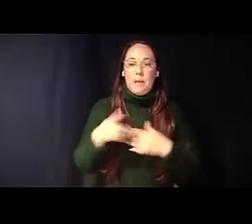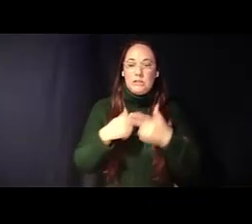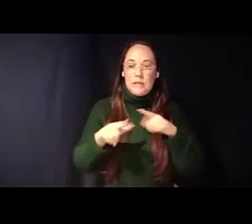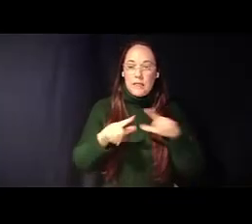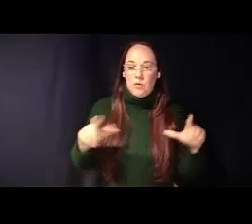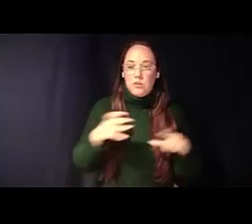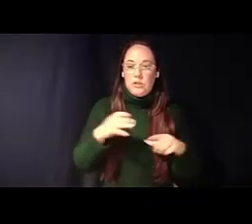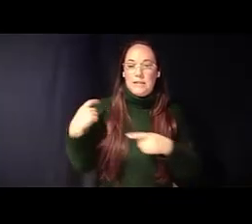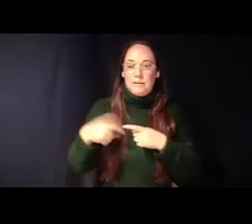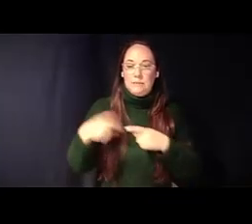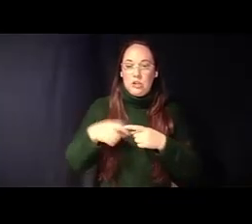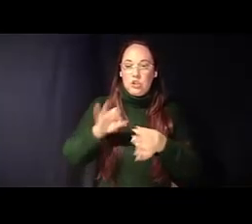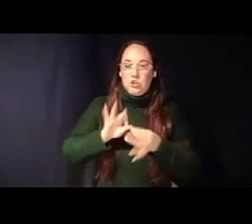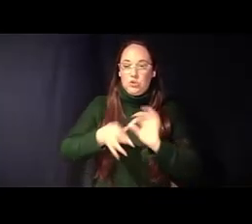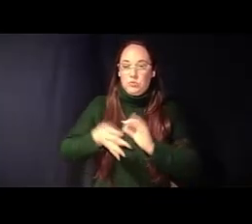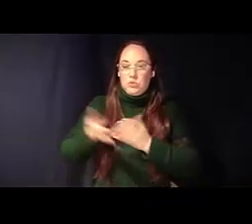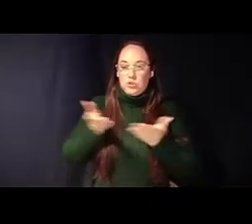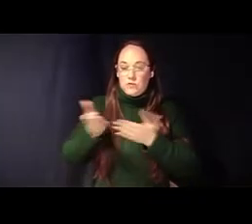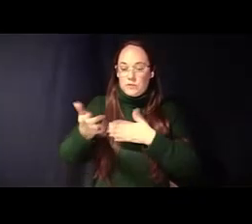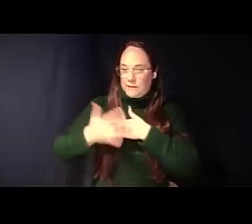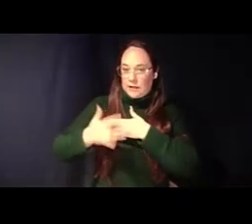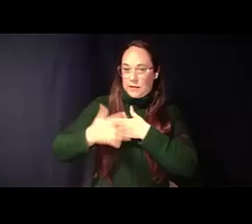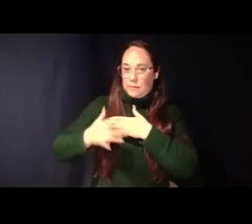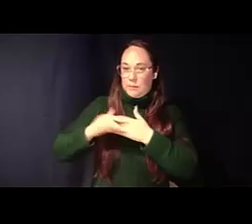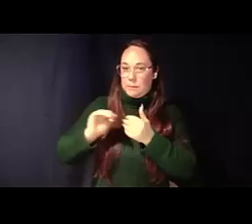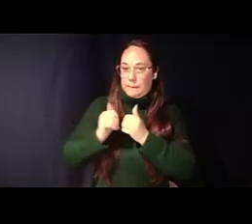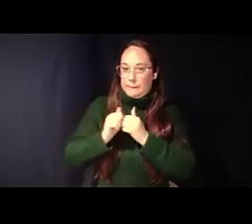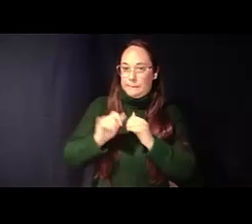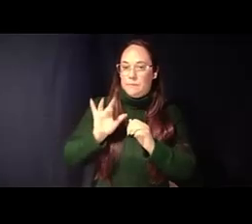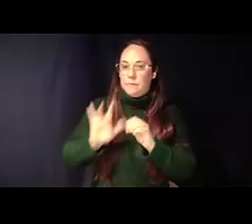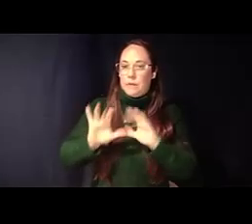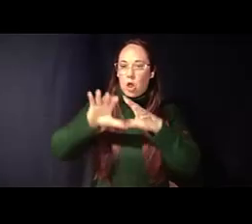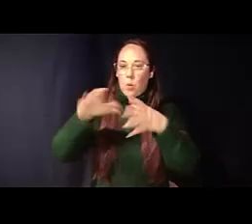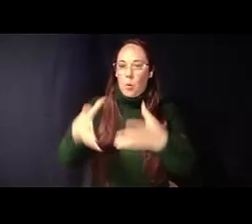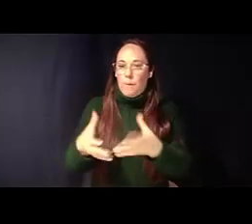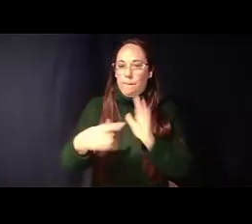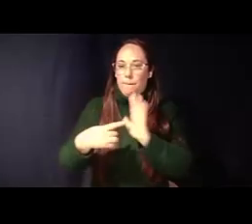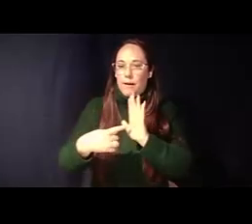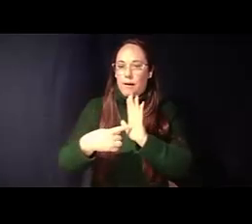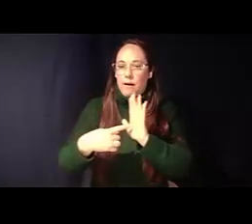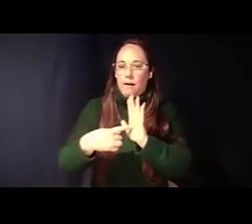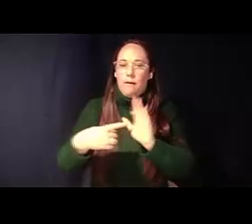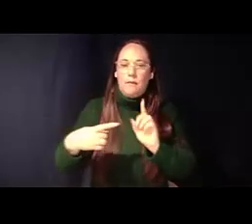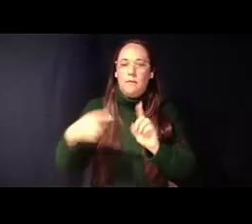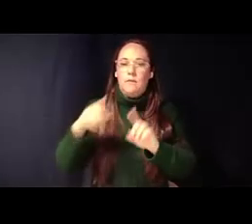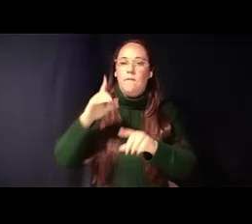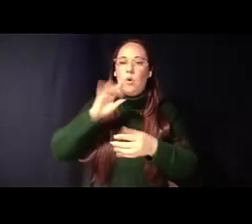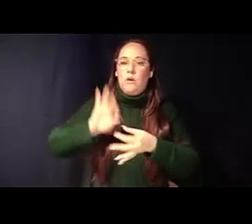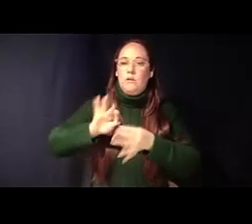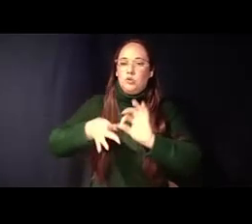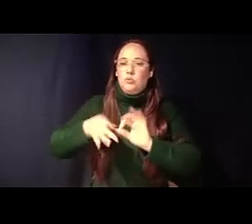Confluence Policy and Strategy Group. We appreciate you joining us this afternoon. Next slide, please.